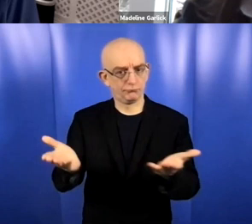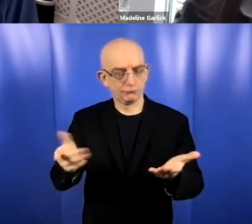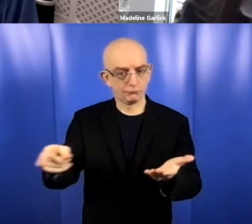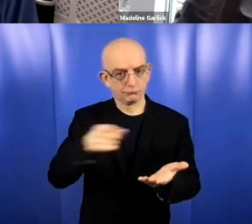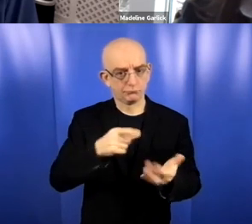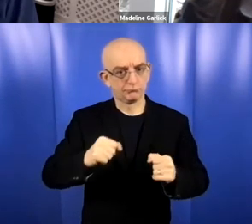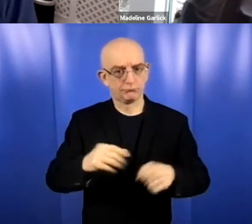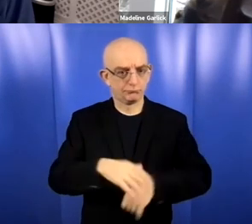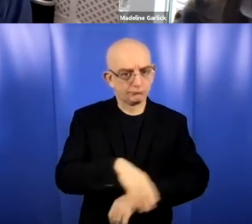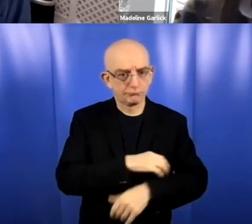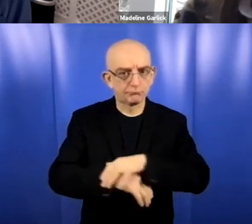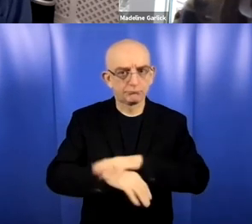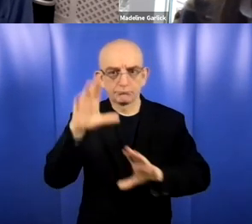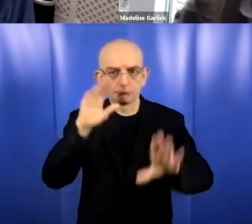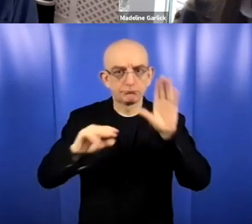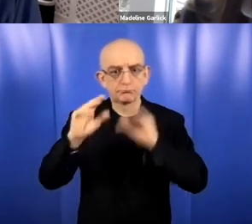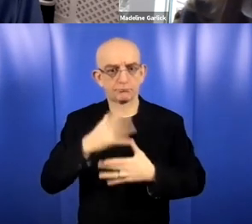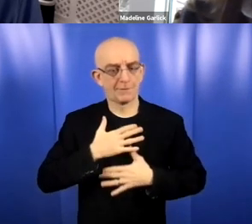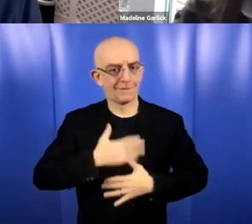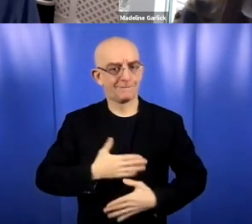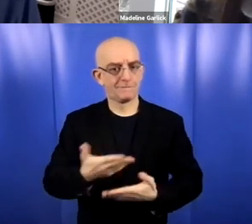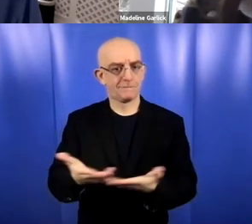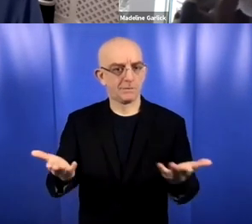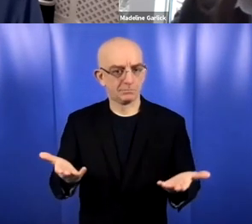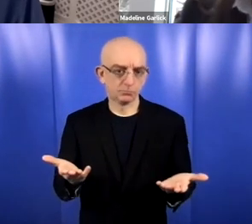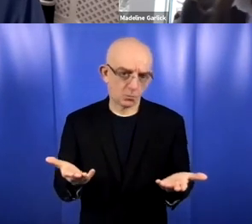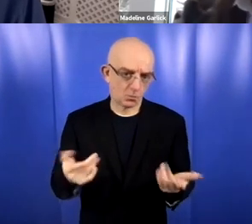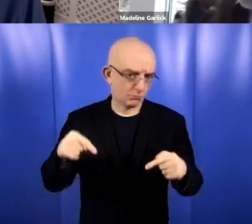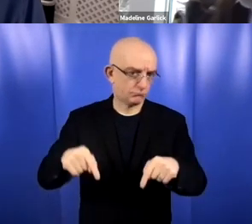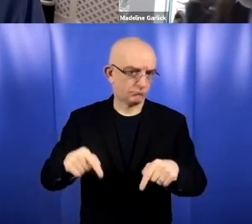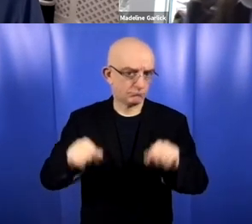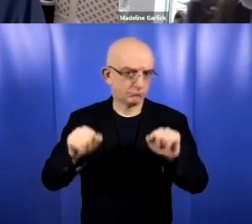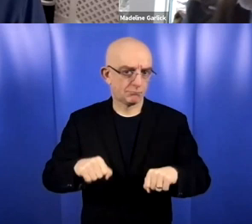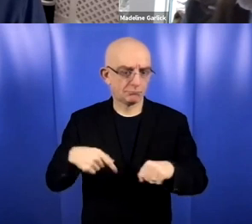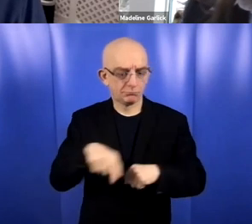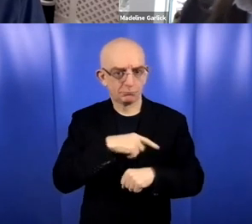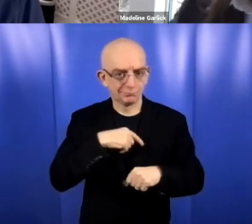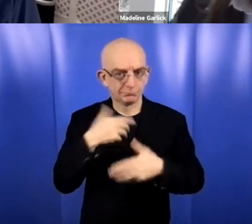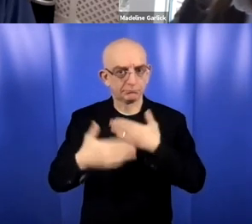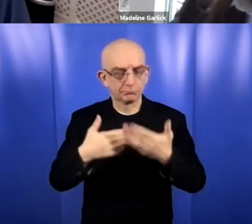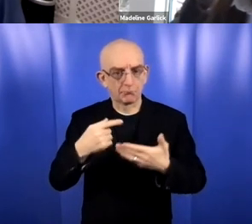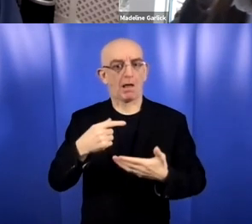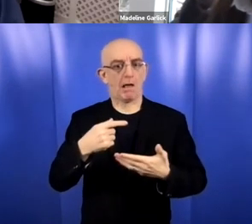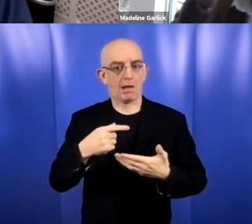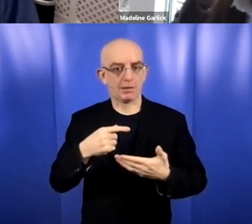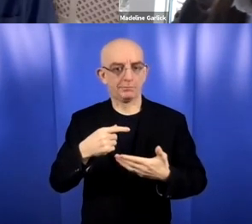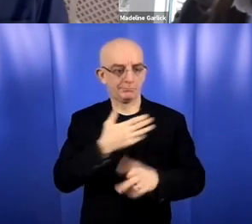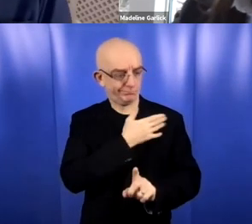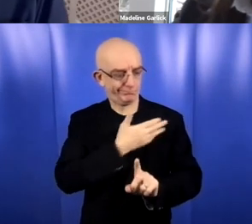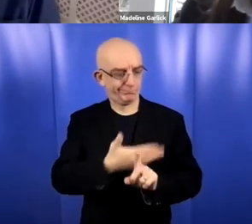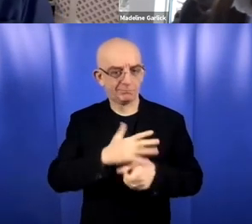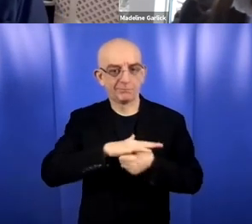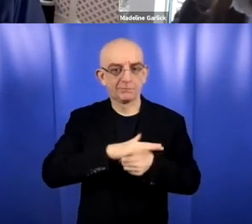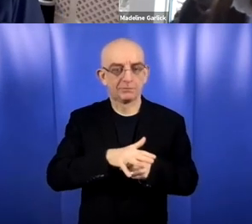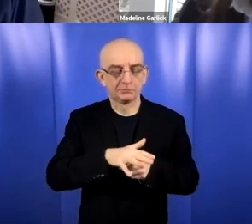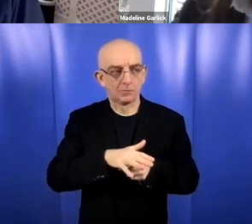something that we learn from all this time on Zoom that we have been spending over the